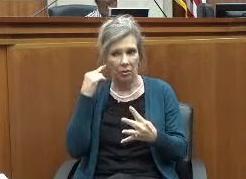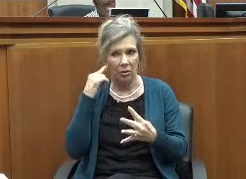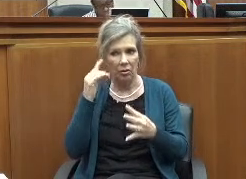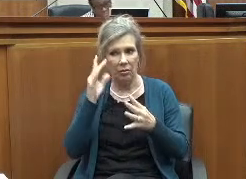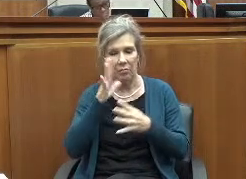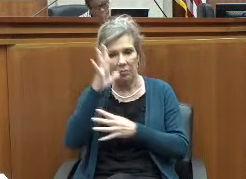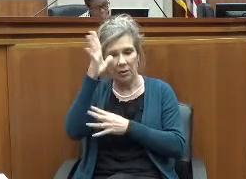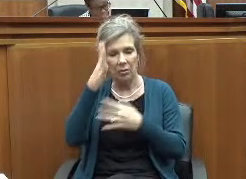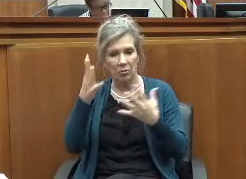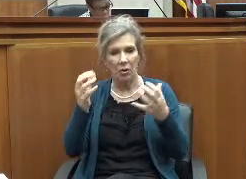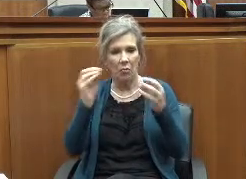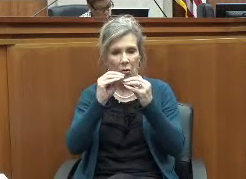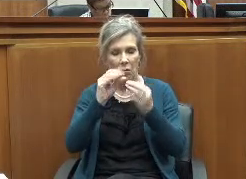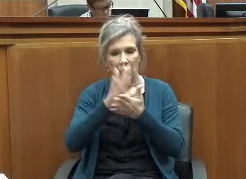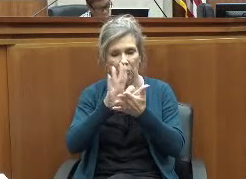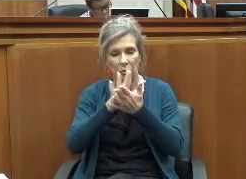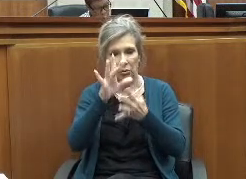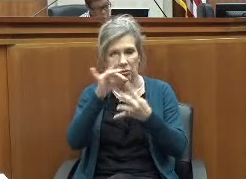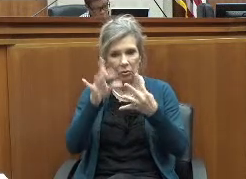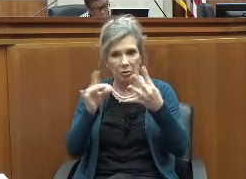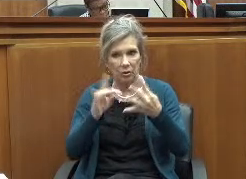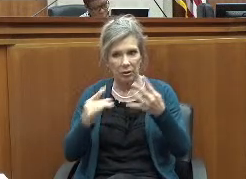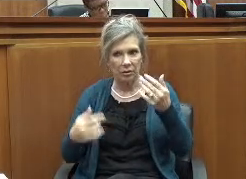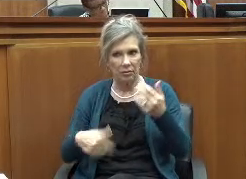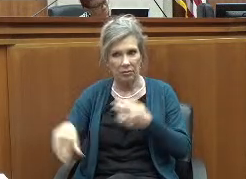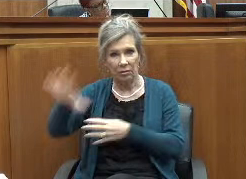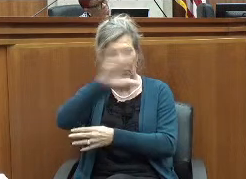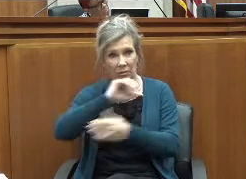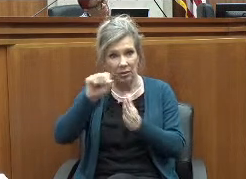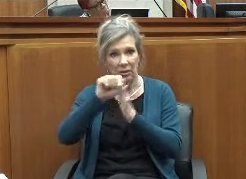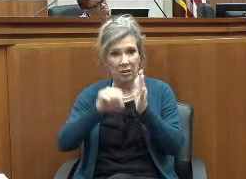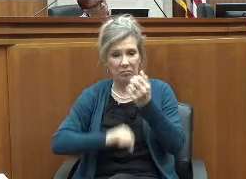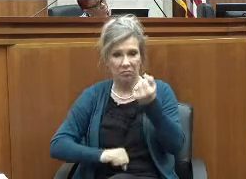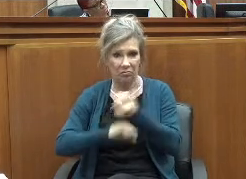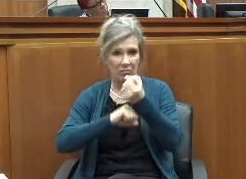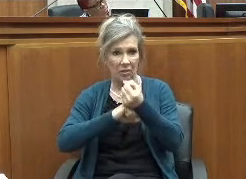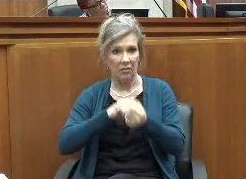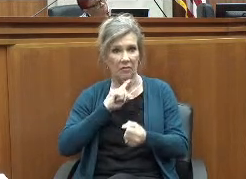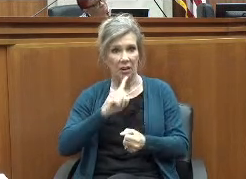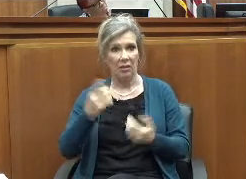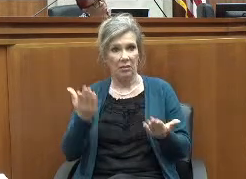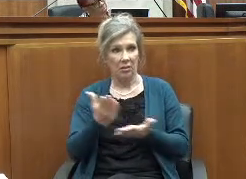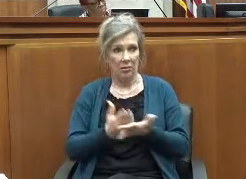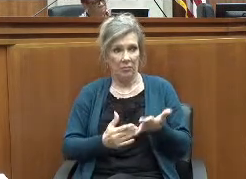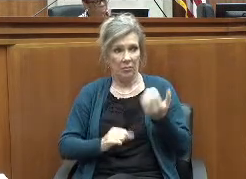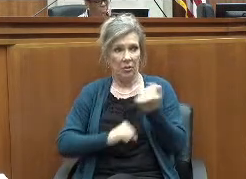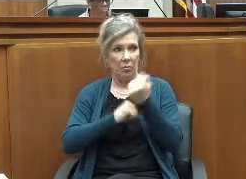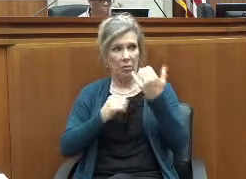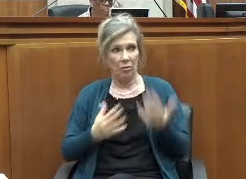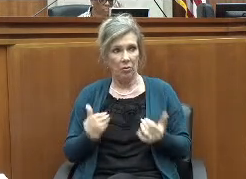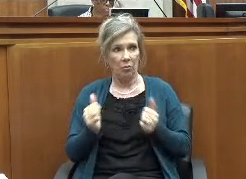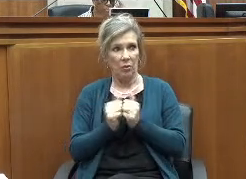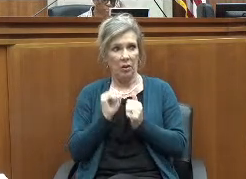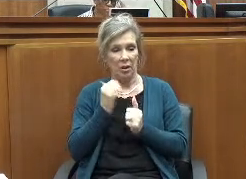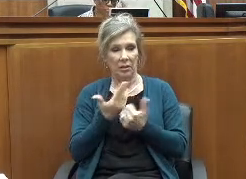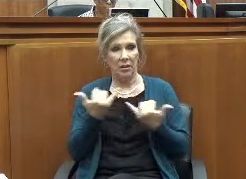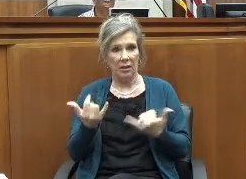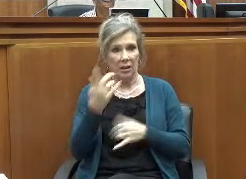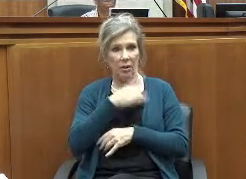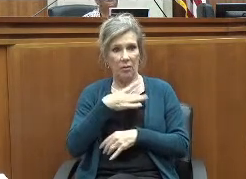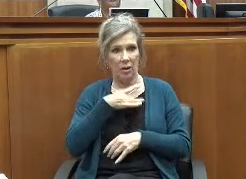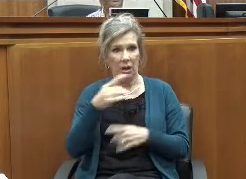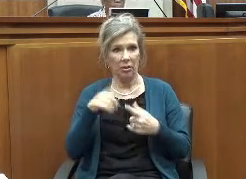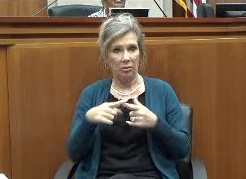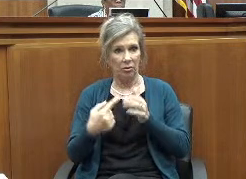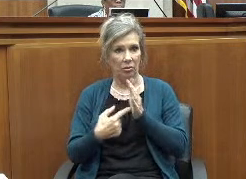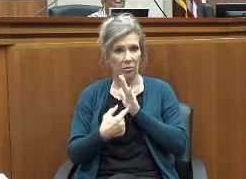have support from across the state. In fact, we have supporters here with us today. We'd like to ask them now to stand to